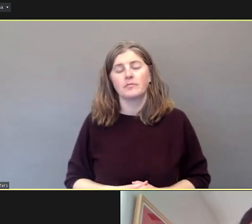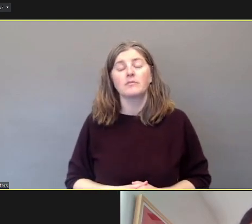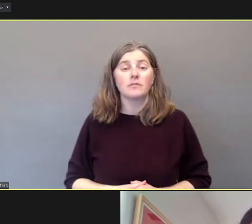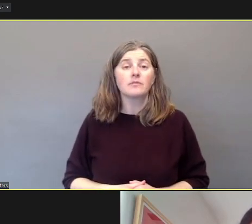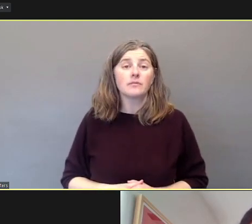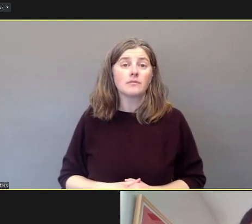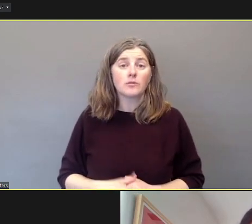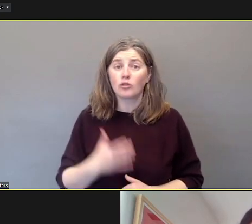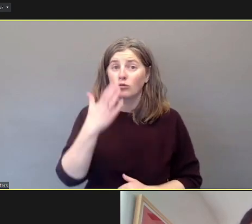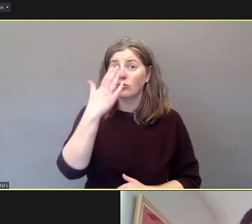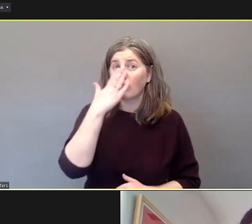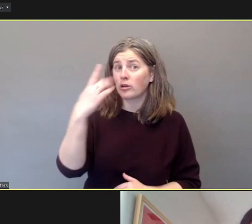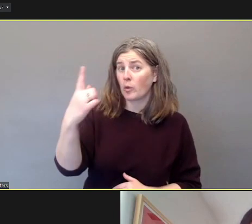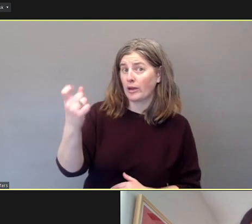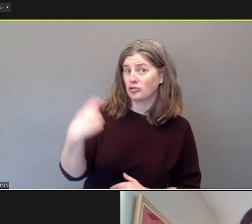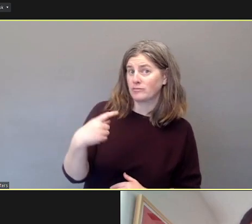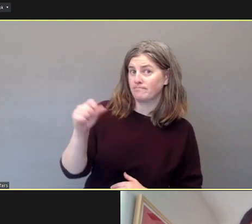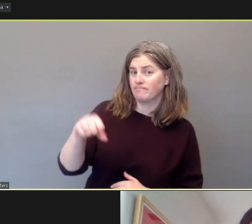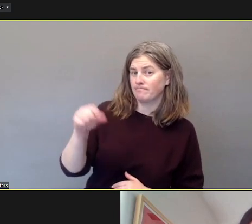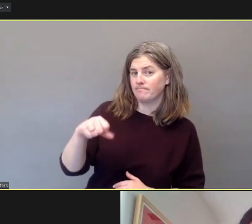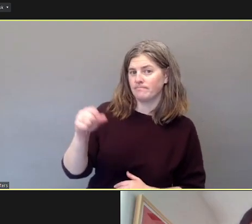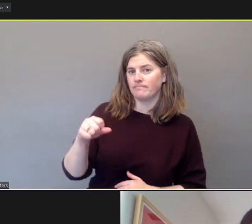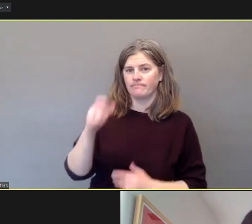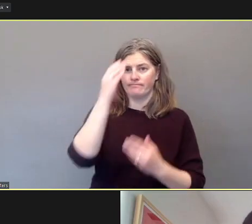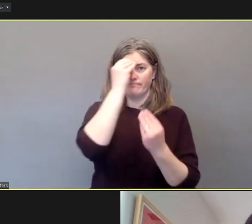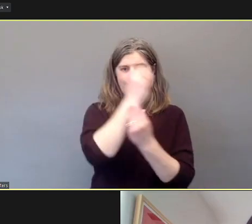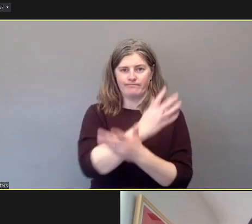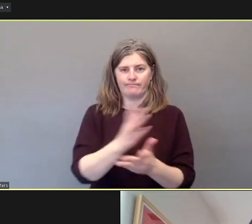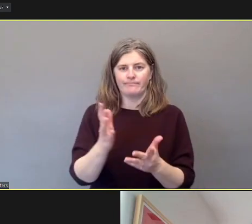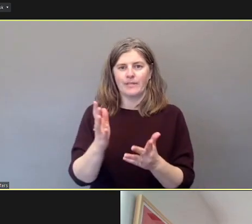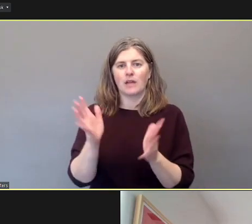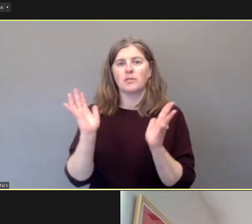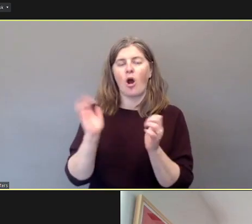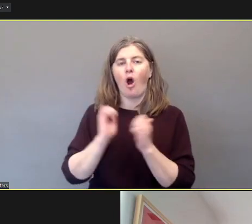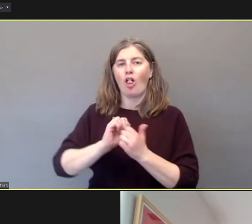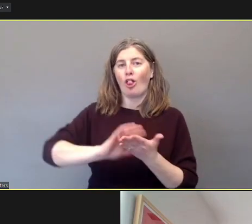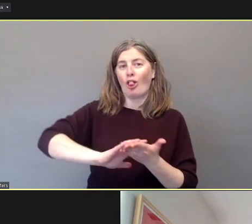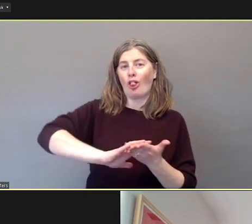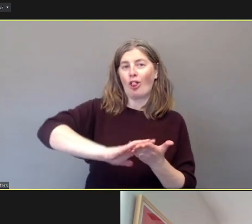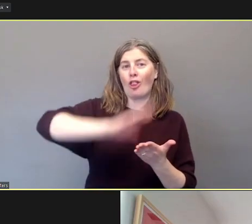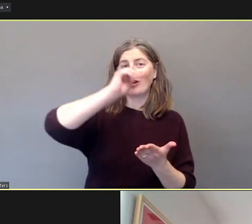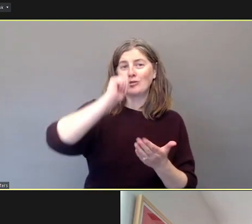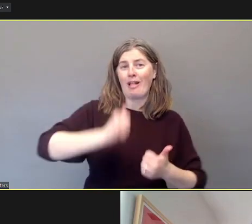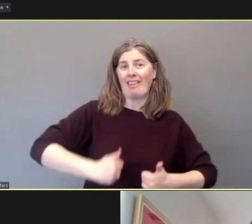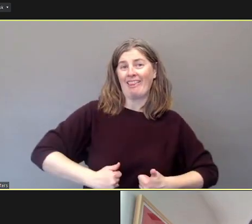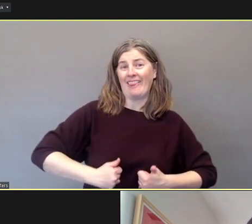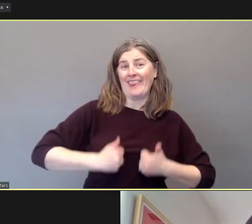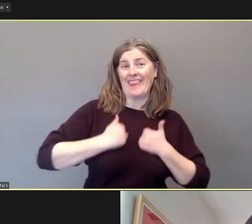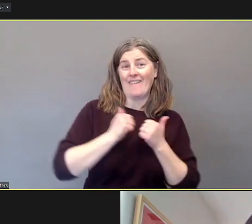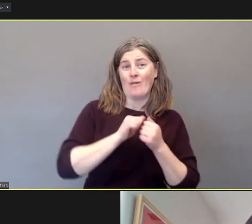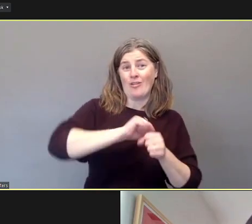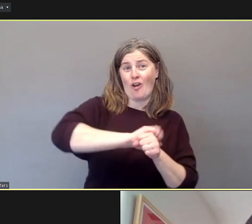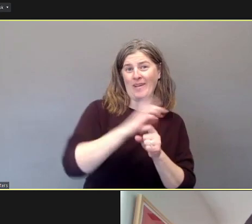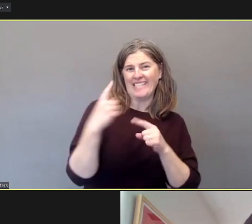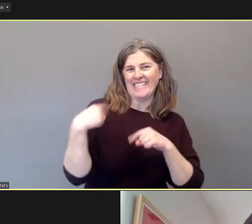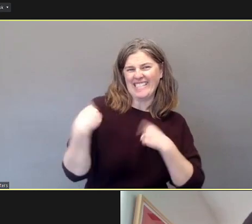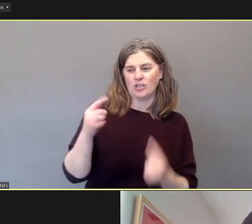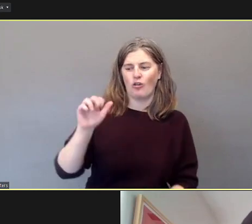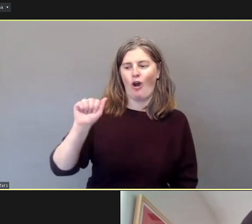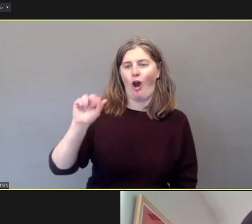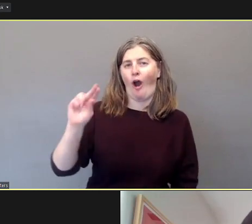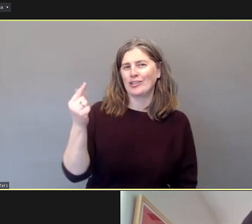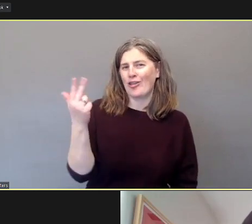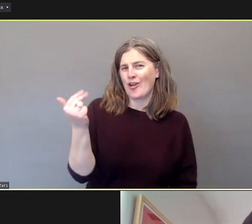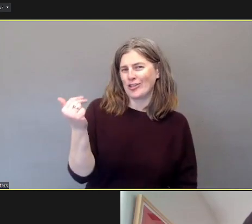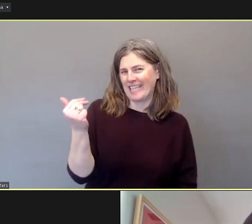Yeah, those are great questions. Just for the record, I've been talking about learning to live with COVID since August 13th press conference, but